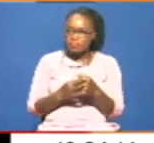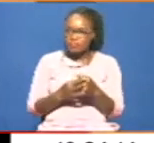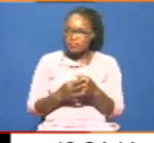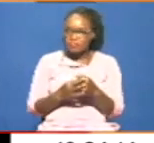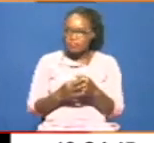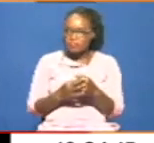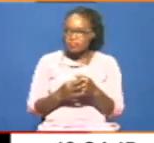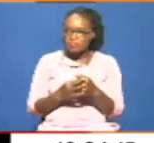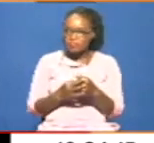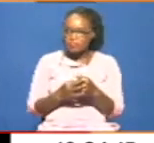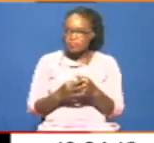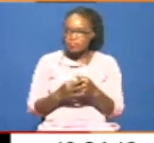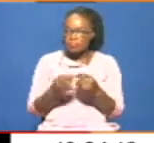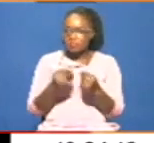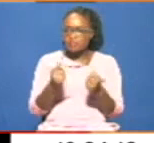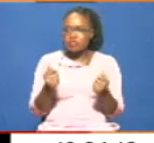and if the solutions that